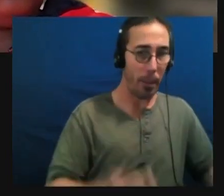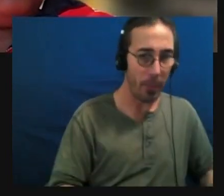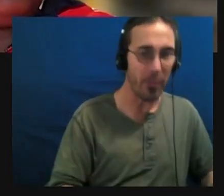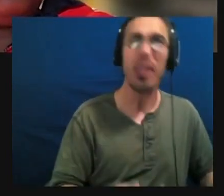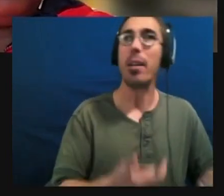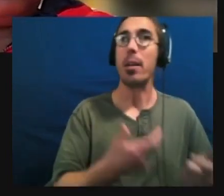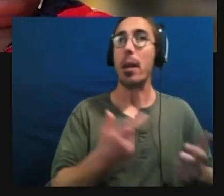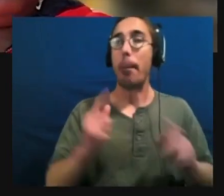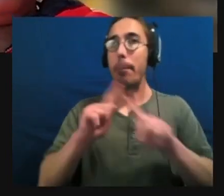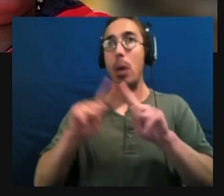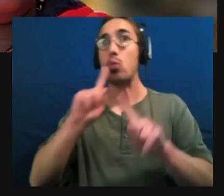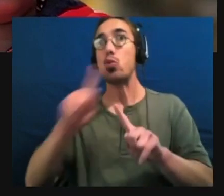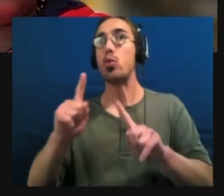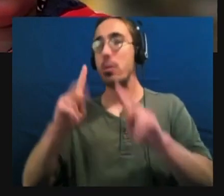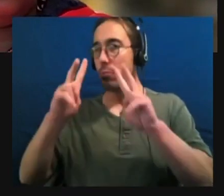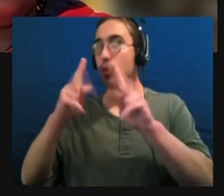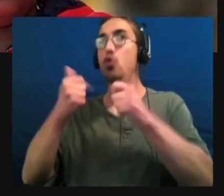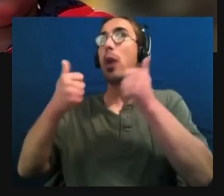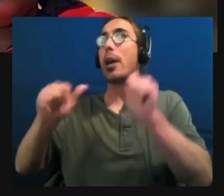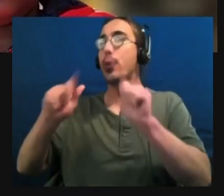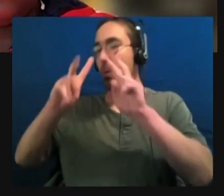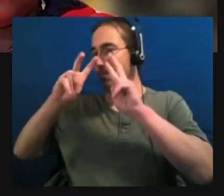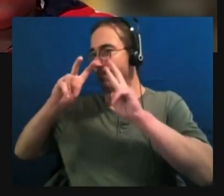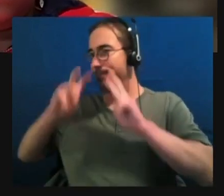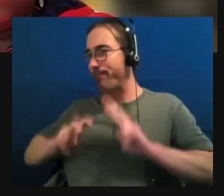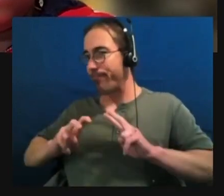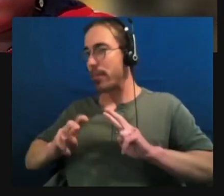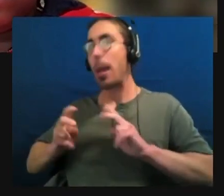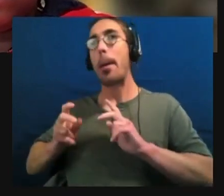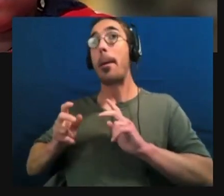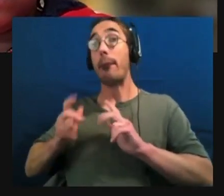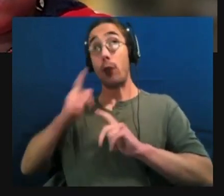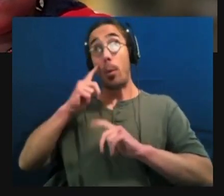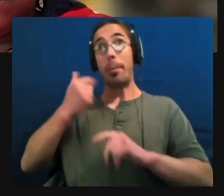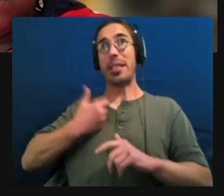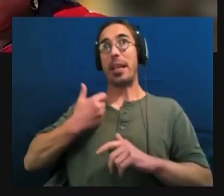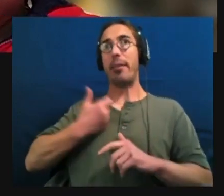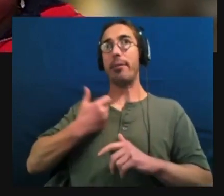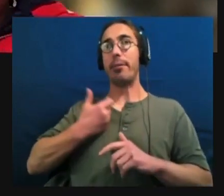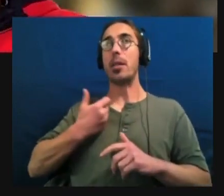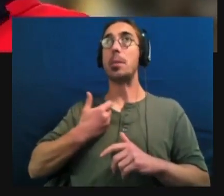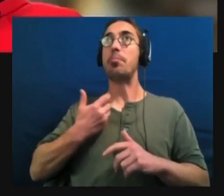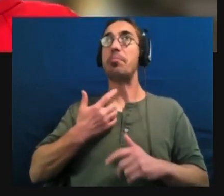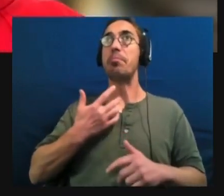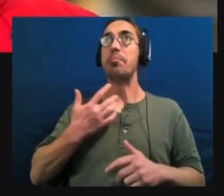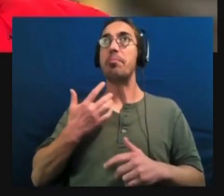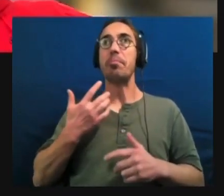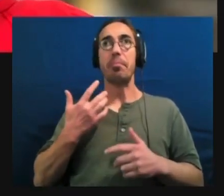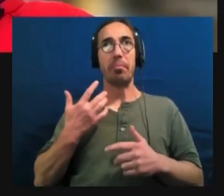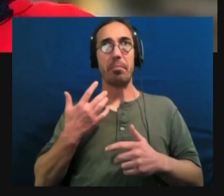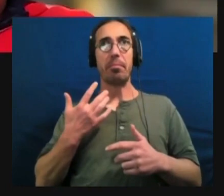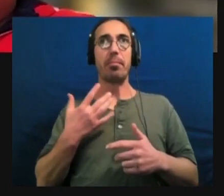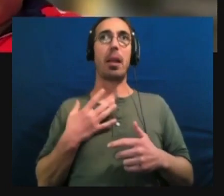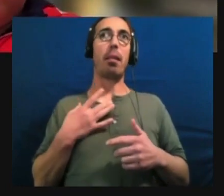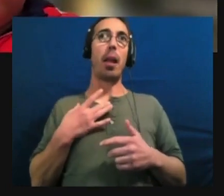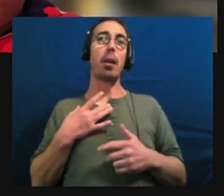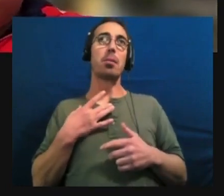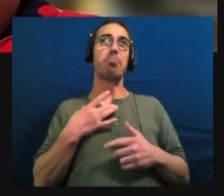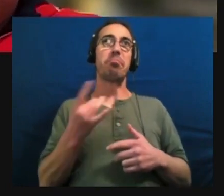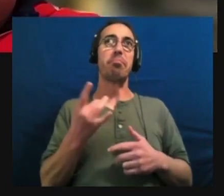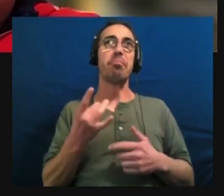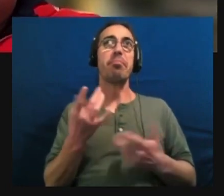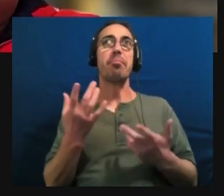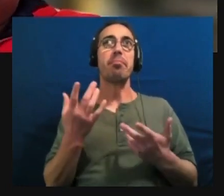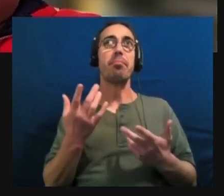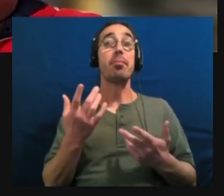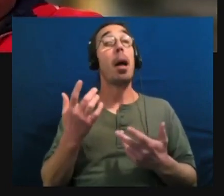I would maybe, like for me, just to, what I